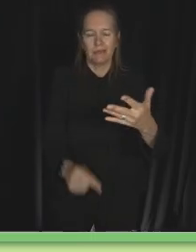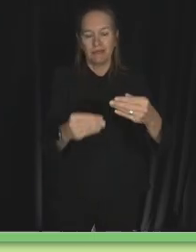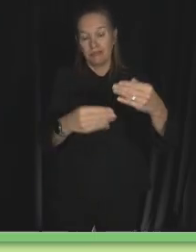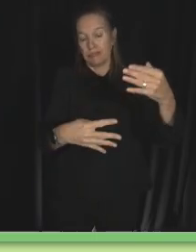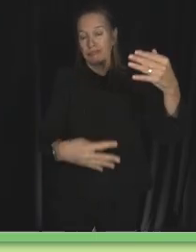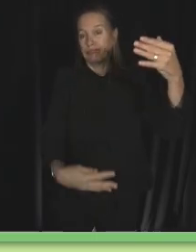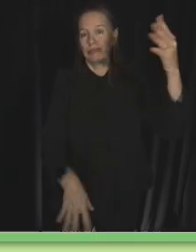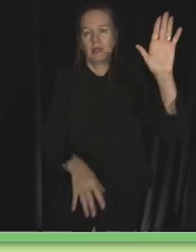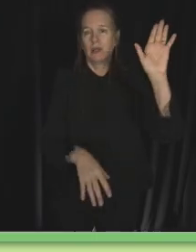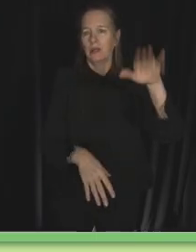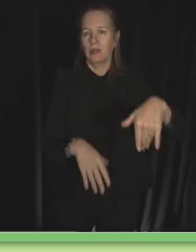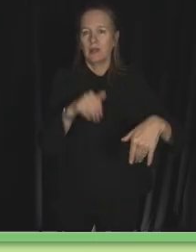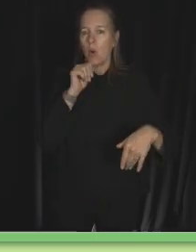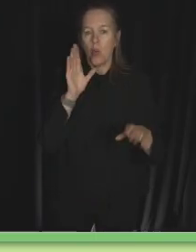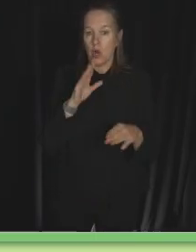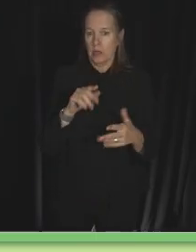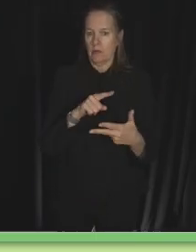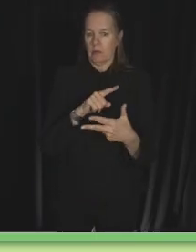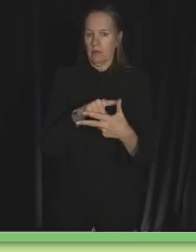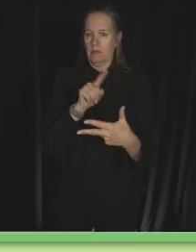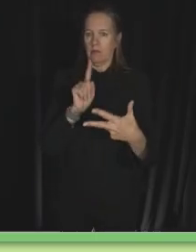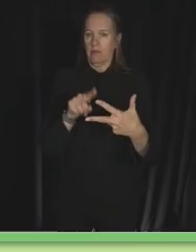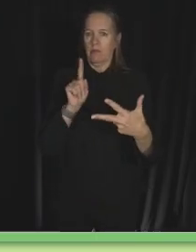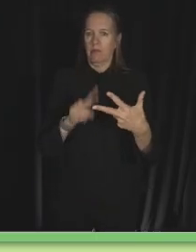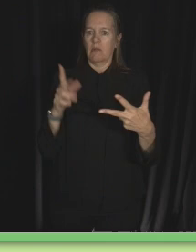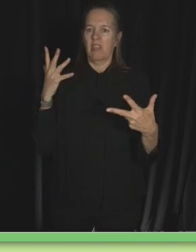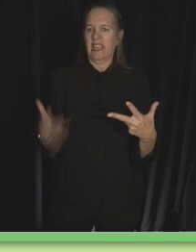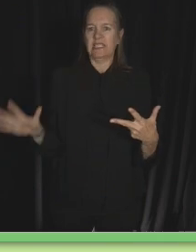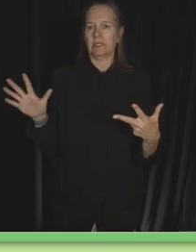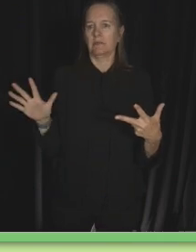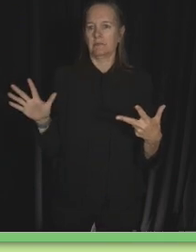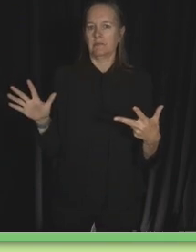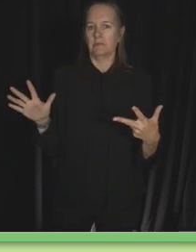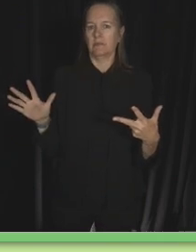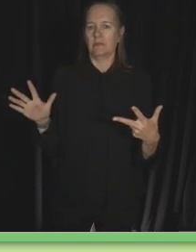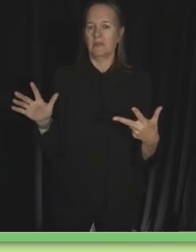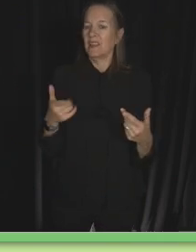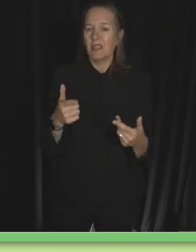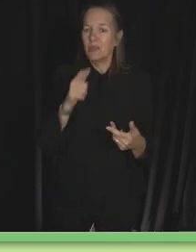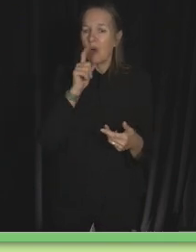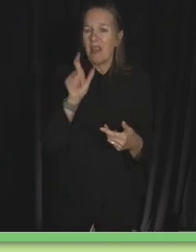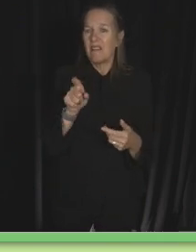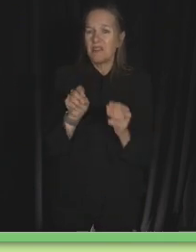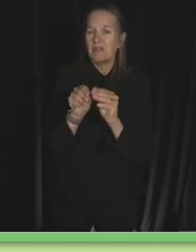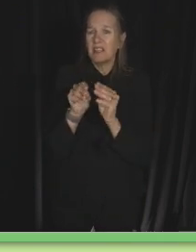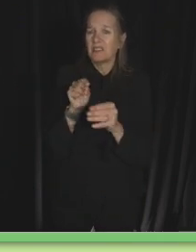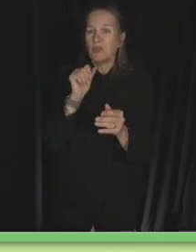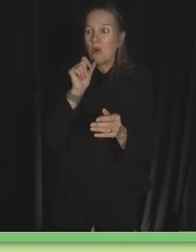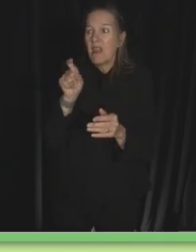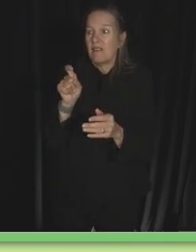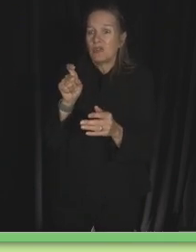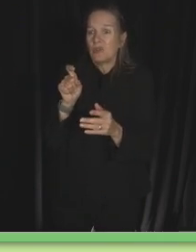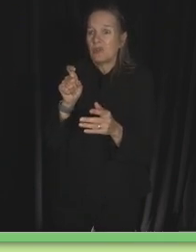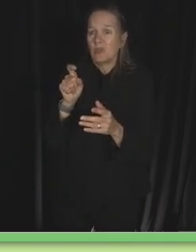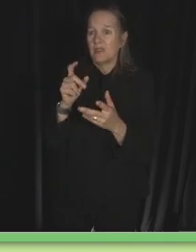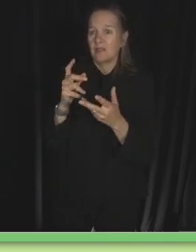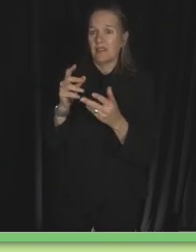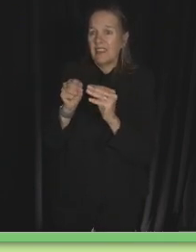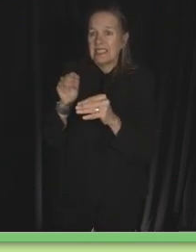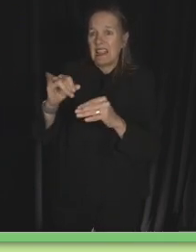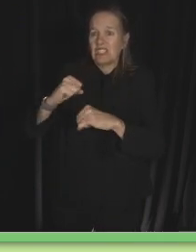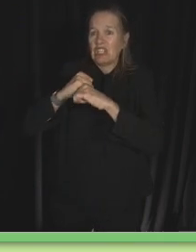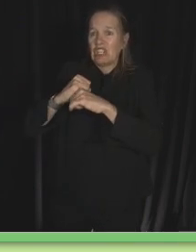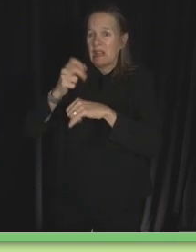worry about that. This is all you have to do. You don't even have to take the security fix. You don't even have to fix the security bug. This is all you have to